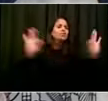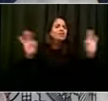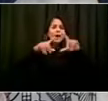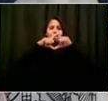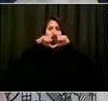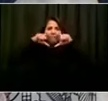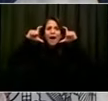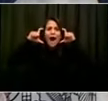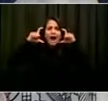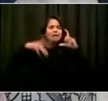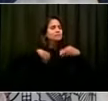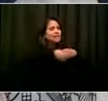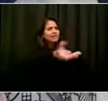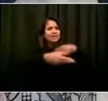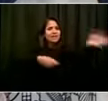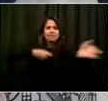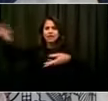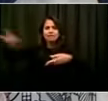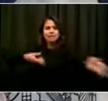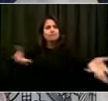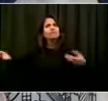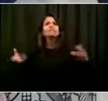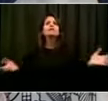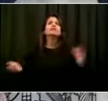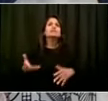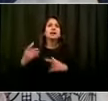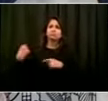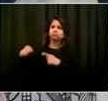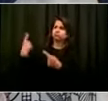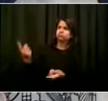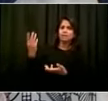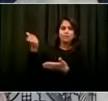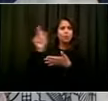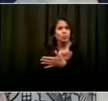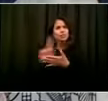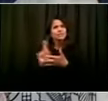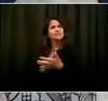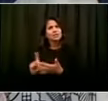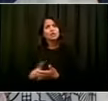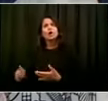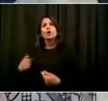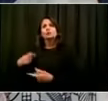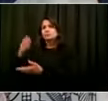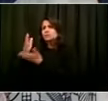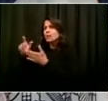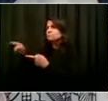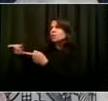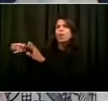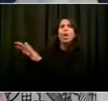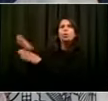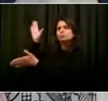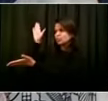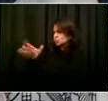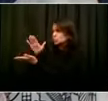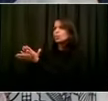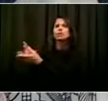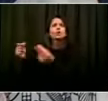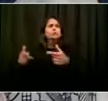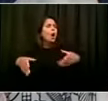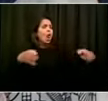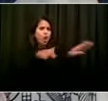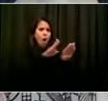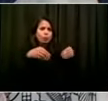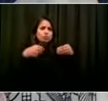down stores. There's been all sorts of enforcement actions taken. As there were actions taken previously, bars,